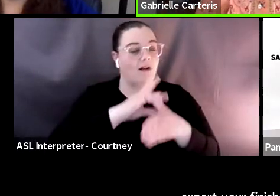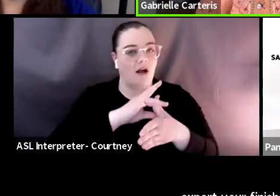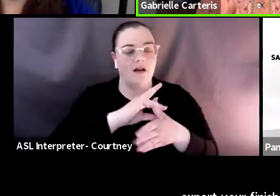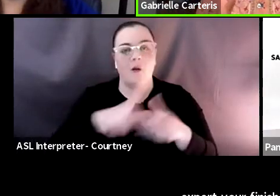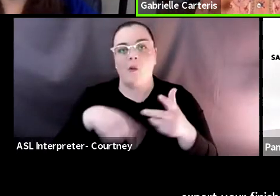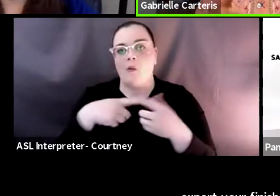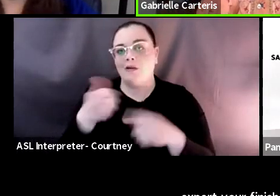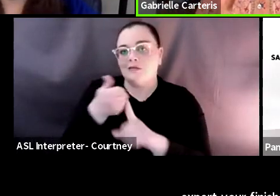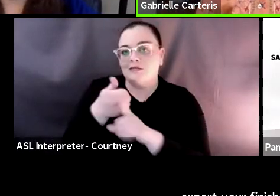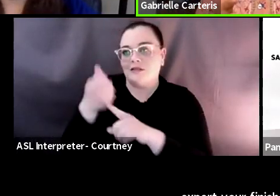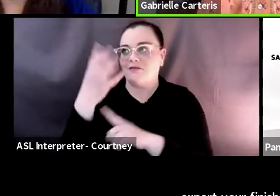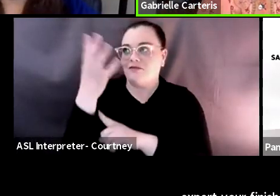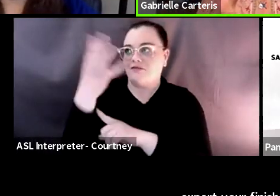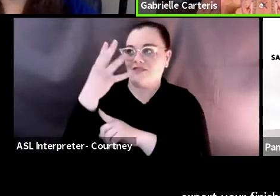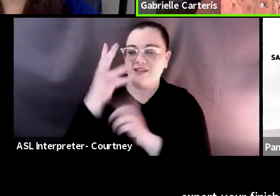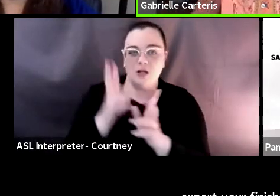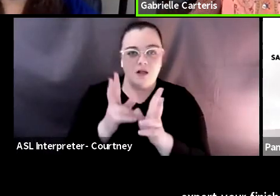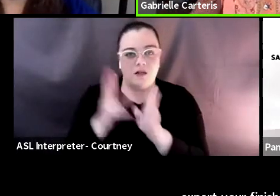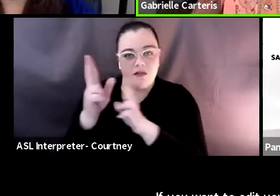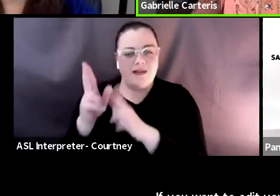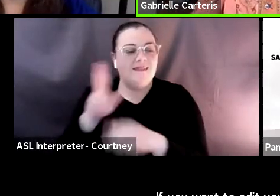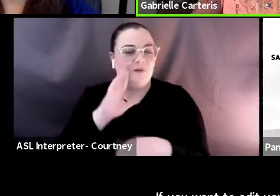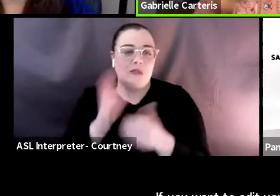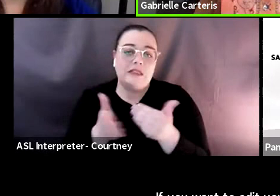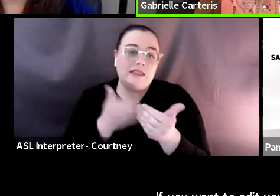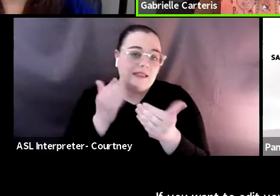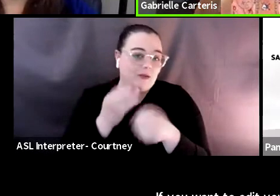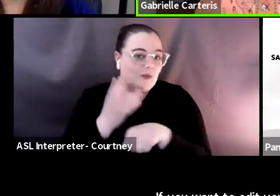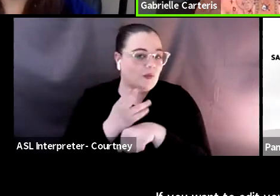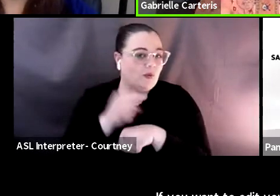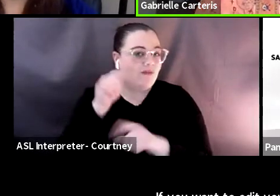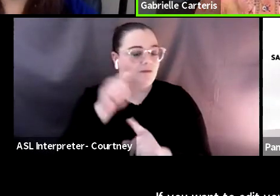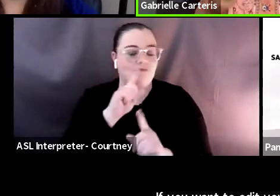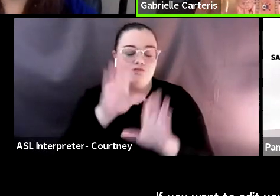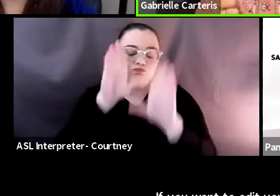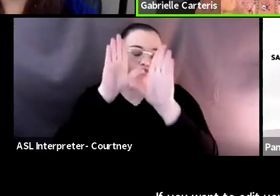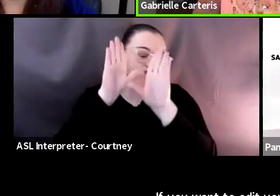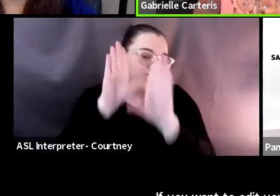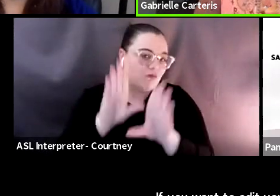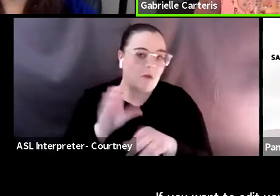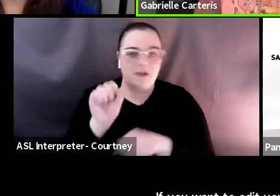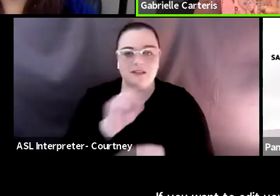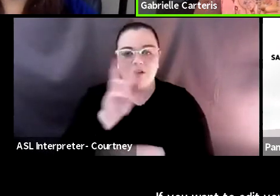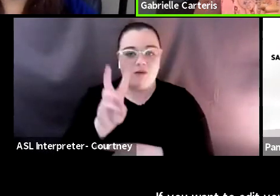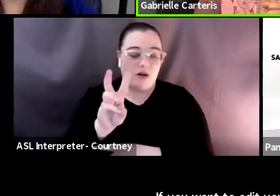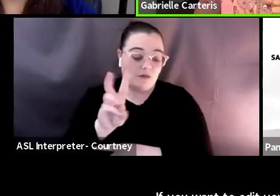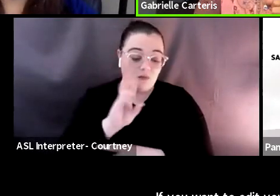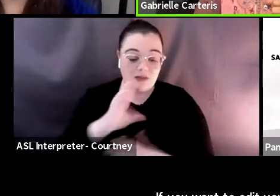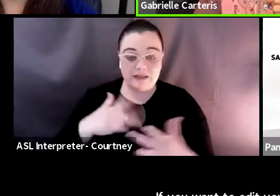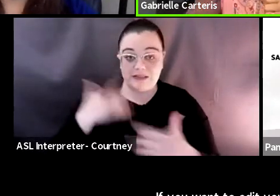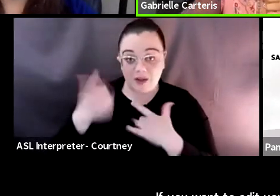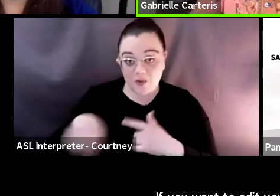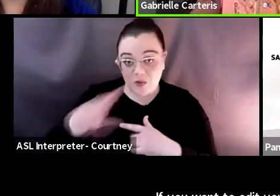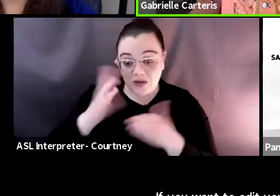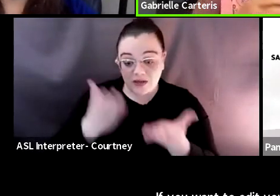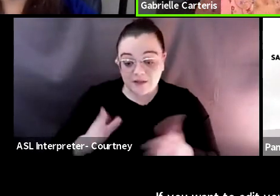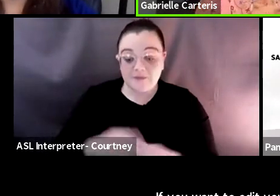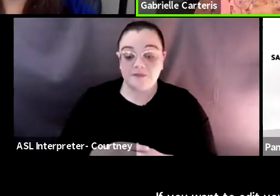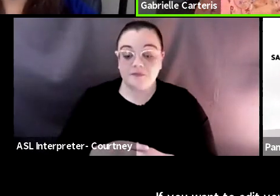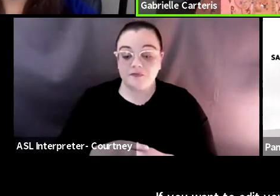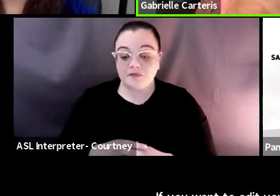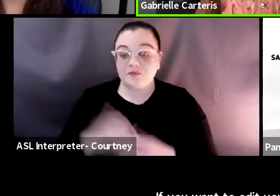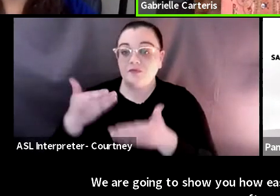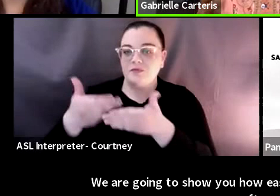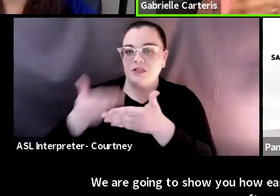how easy it is to use this powerful software. And it's empowering. So I'm glad you're here. I want to first, before I even go